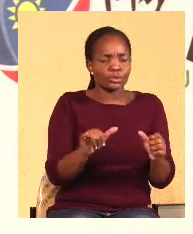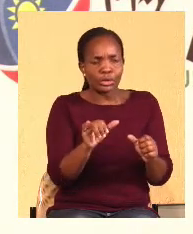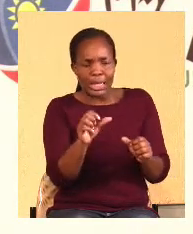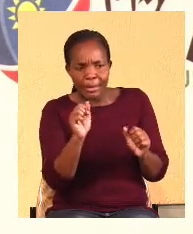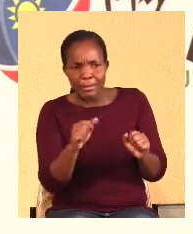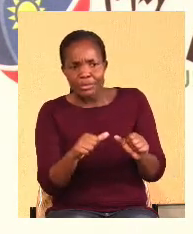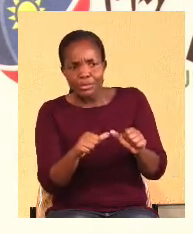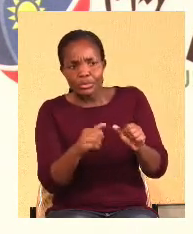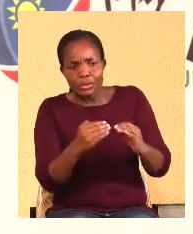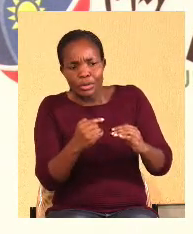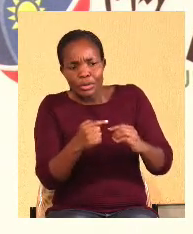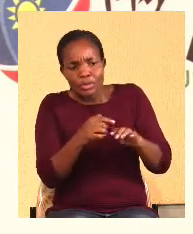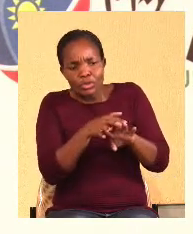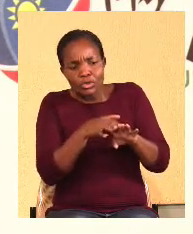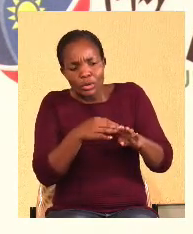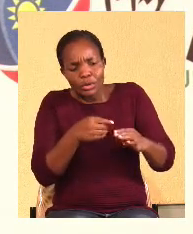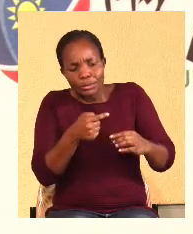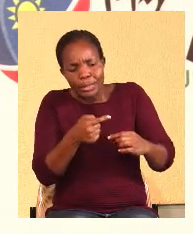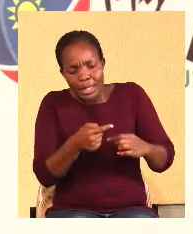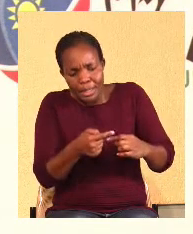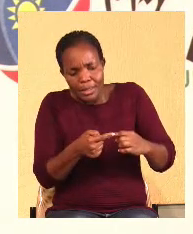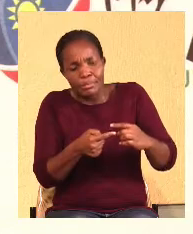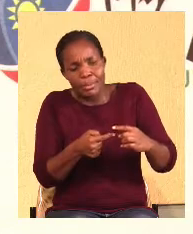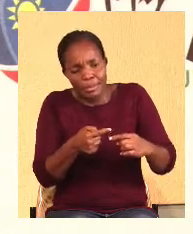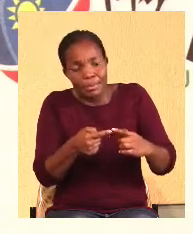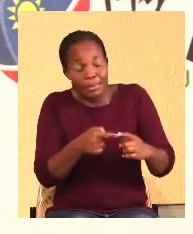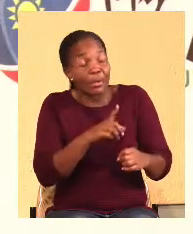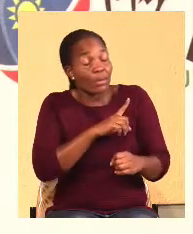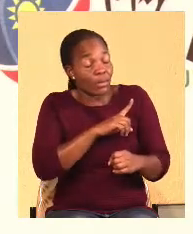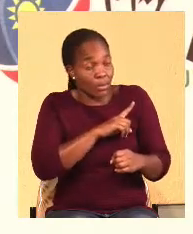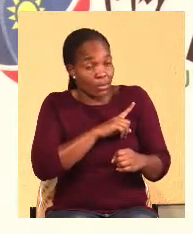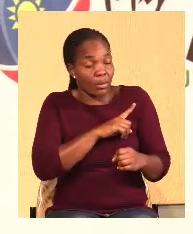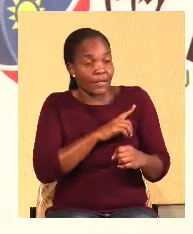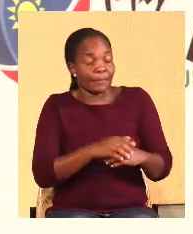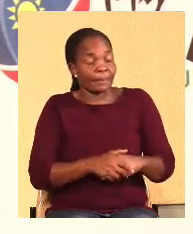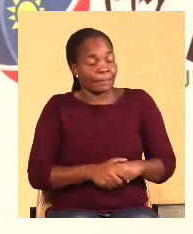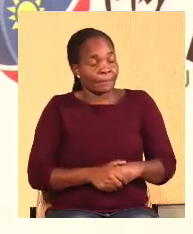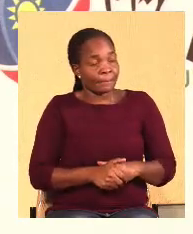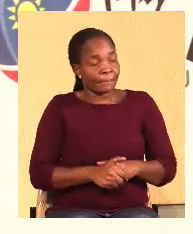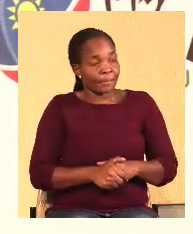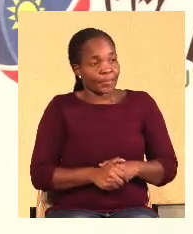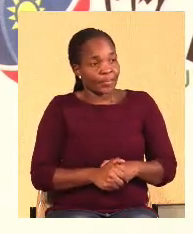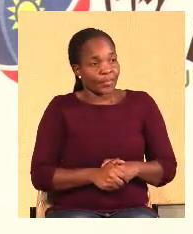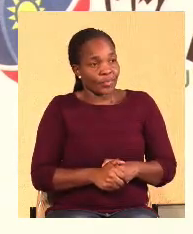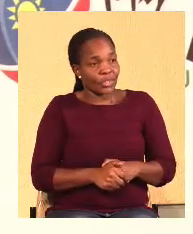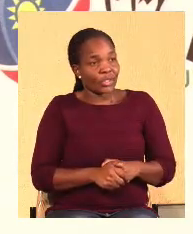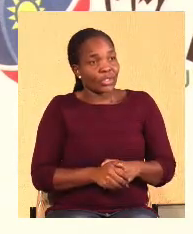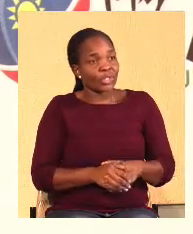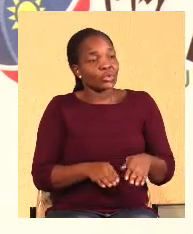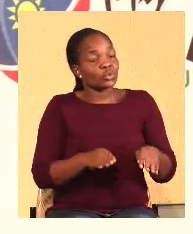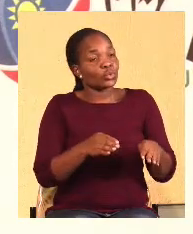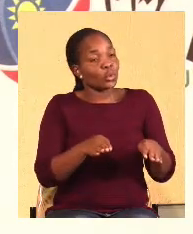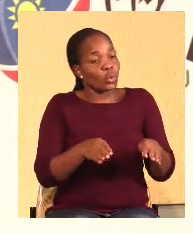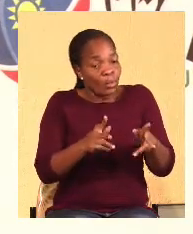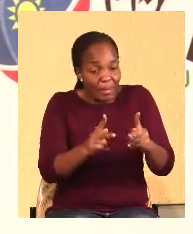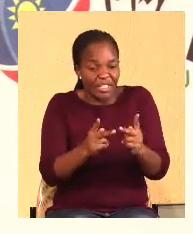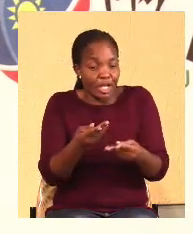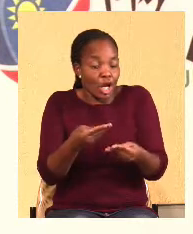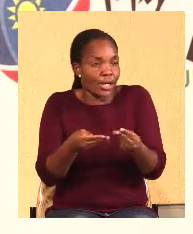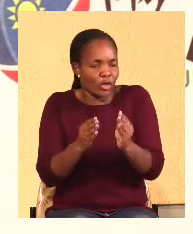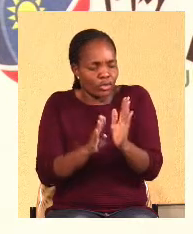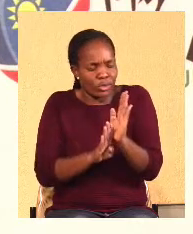to gradually, you know, phase them in, so that at least we can mitigate the impact of the this situation on the economy. Because we believe